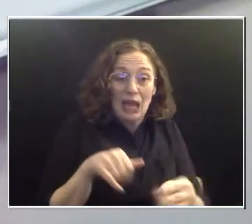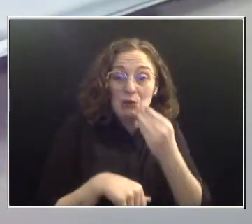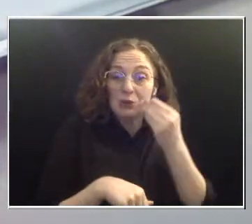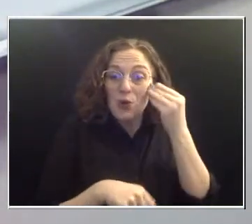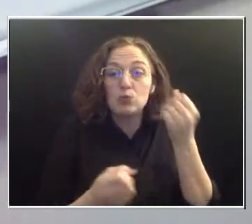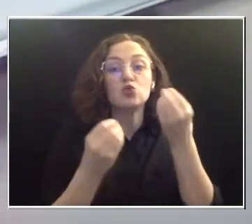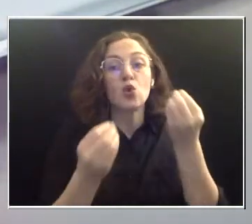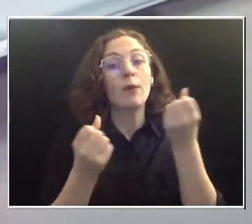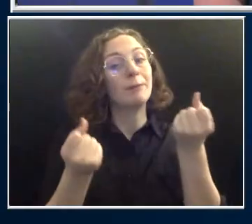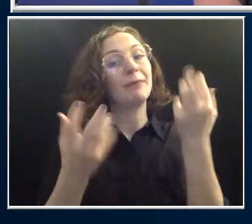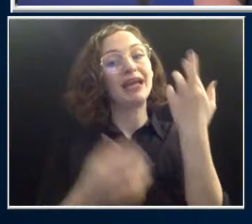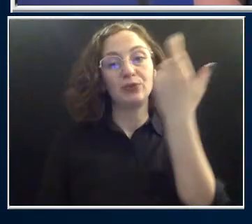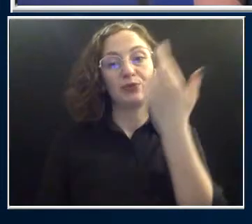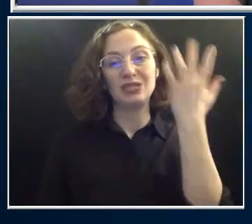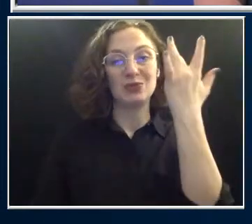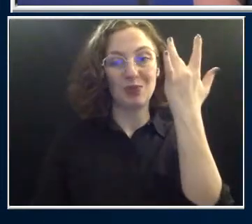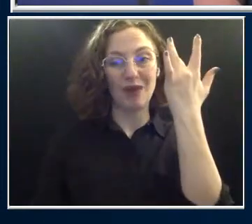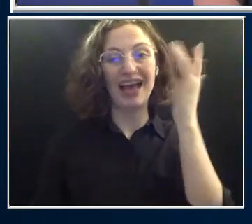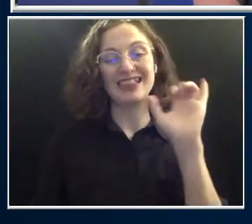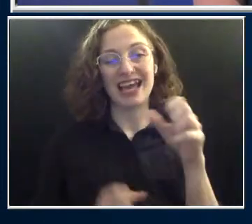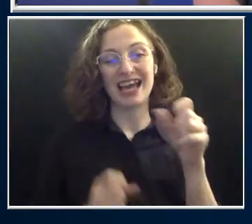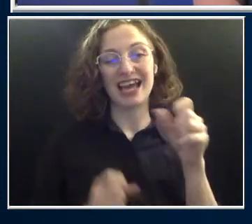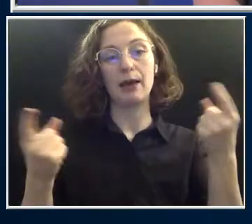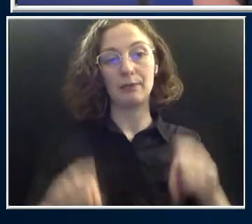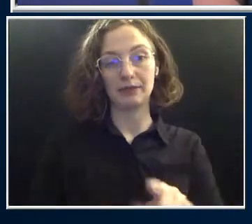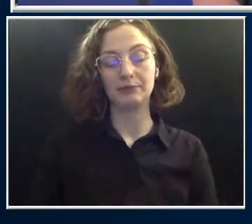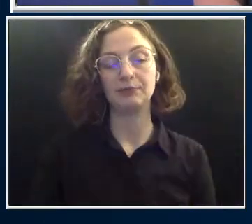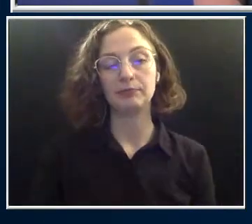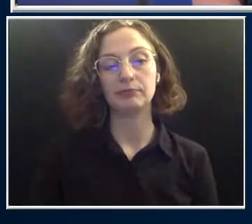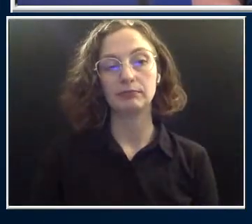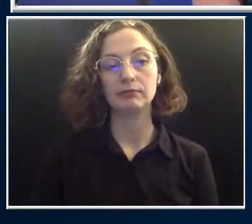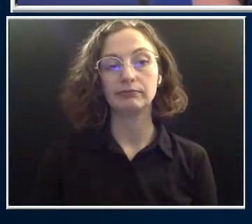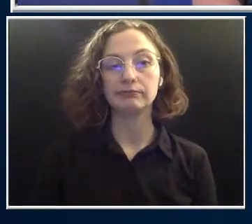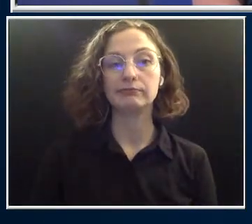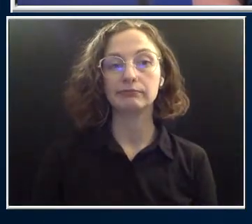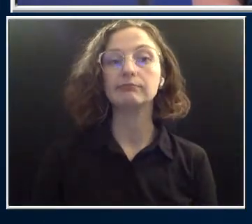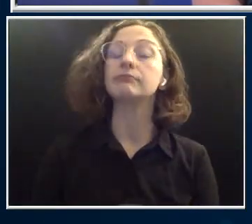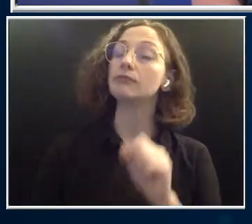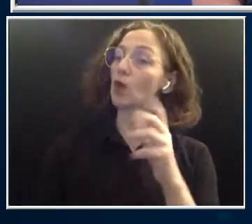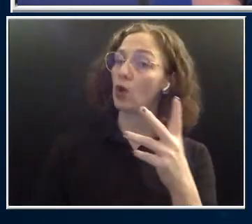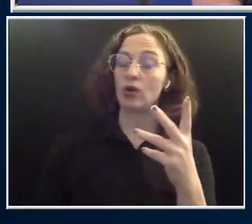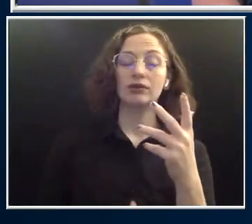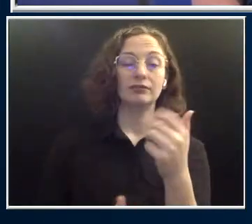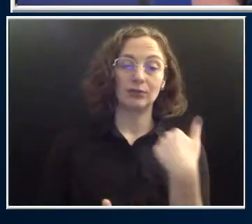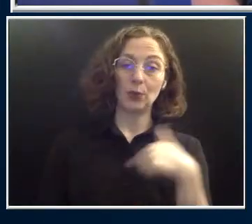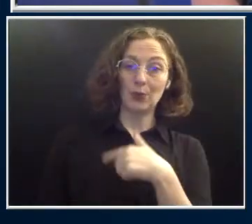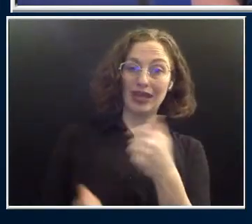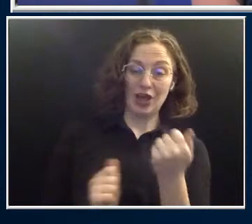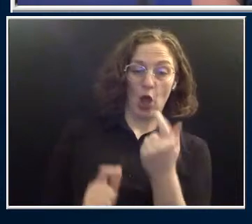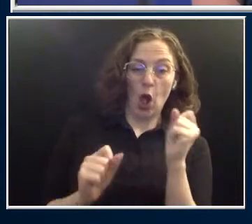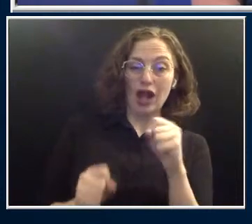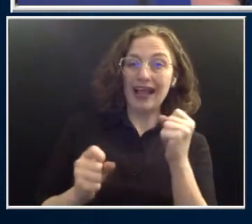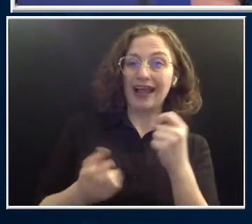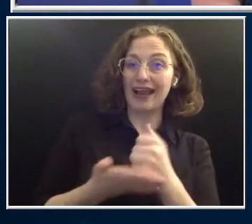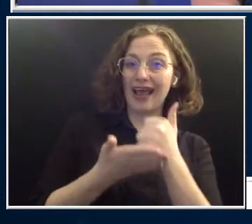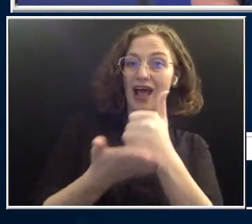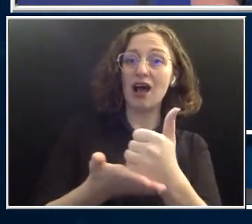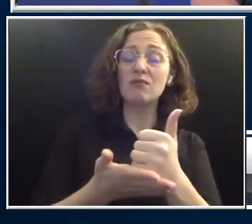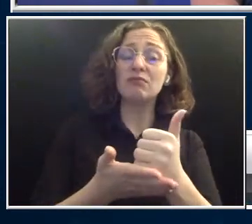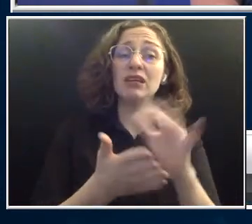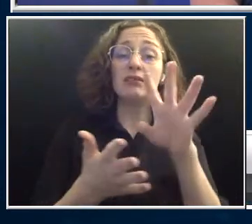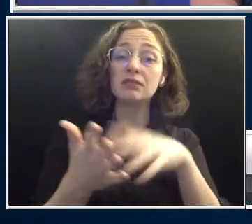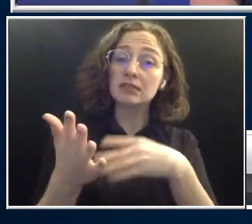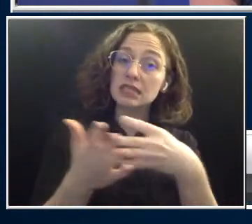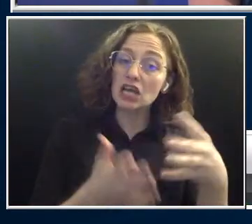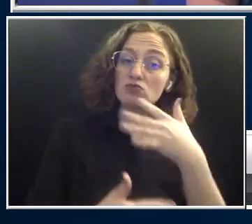blood emergency. Yeah, so all hands on deck. There's ways that we can help. Scheduling a blood donation is actually very easy. You can learn